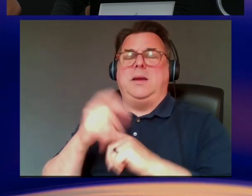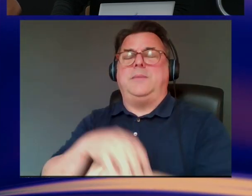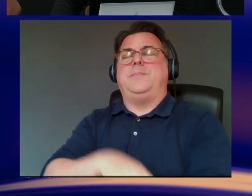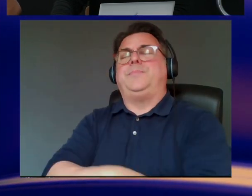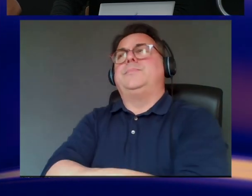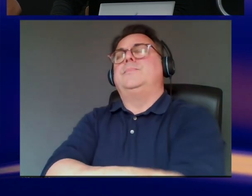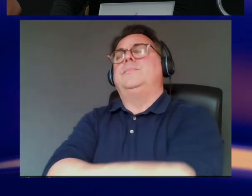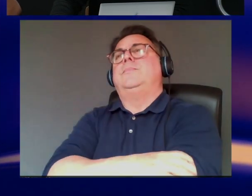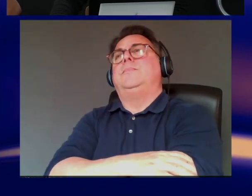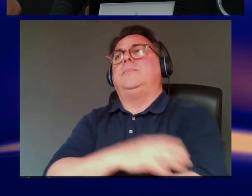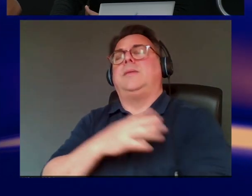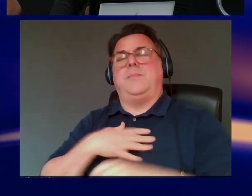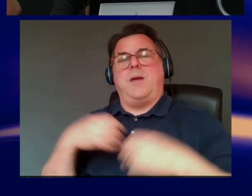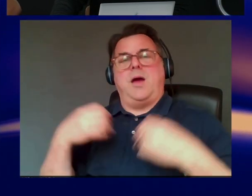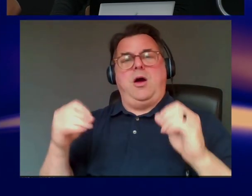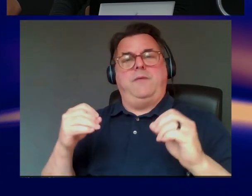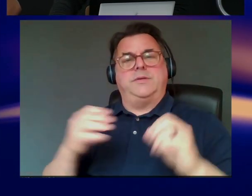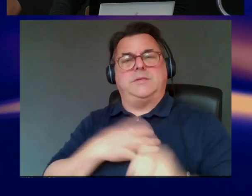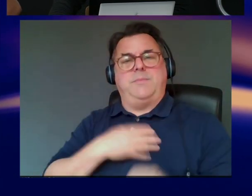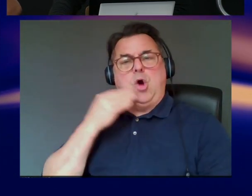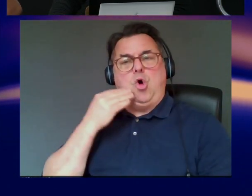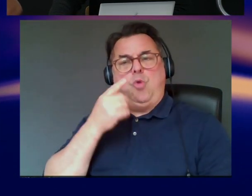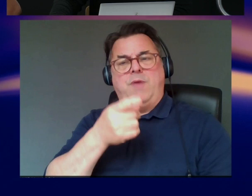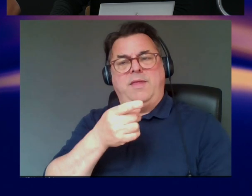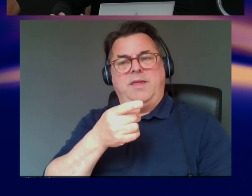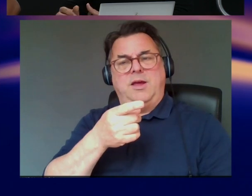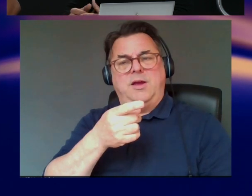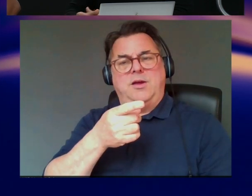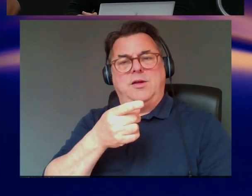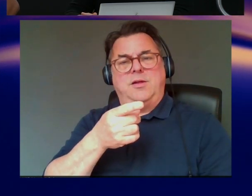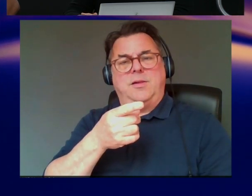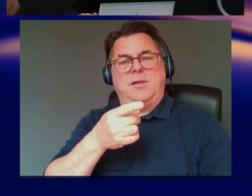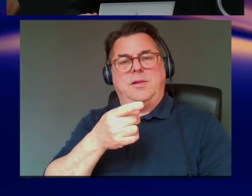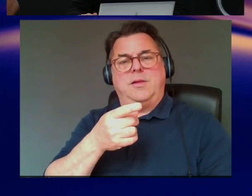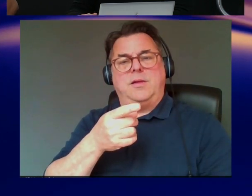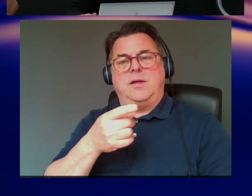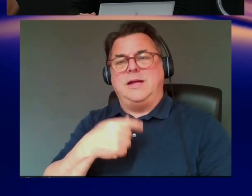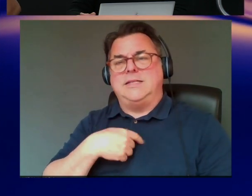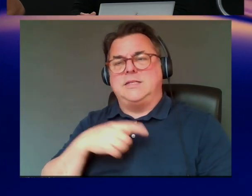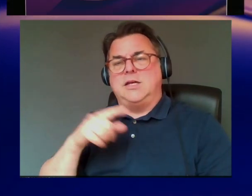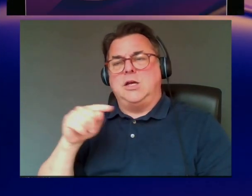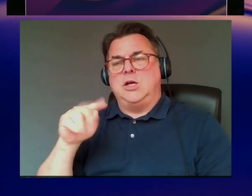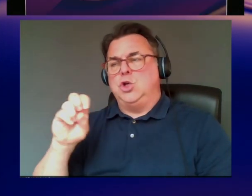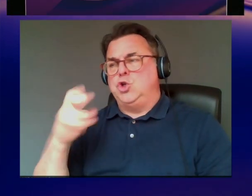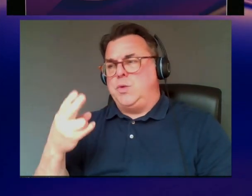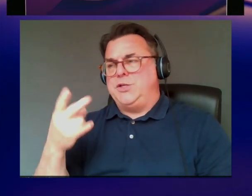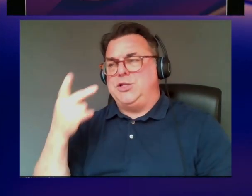right click on this, open a new tab, and it's gonna take us directly to,